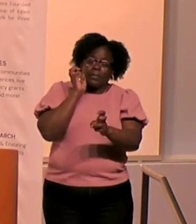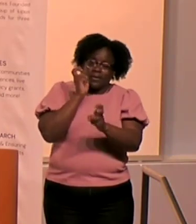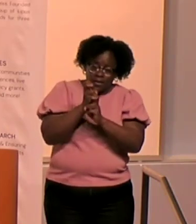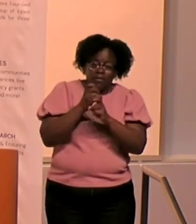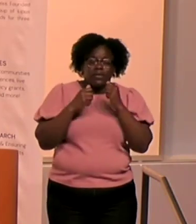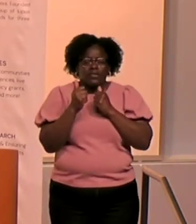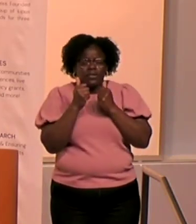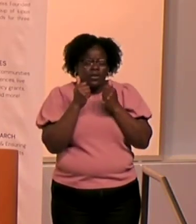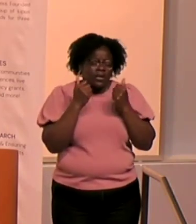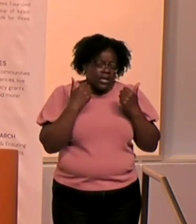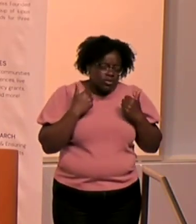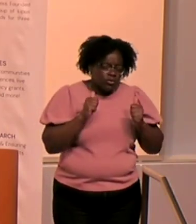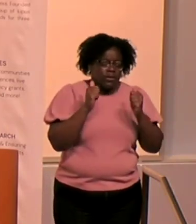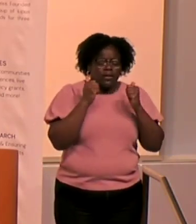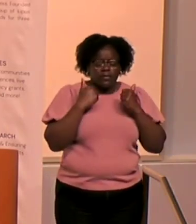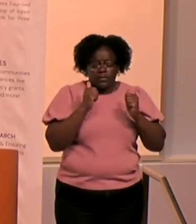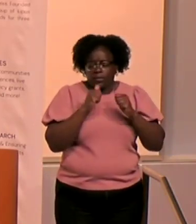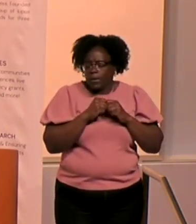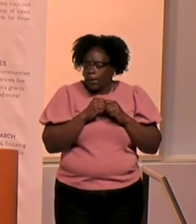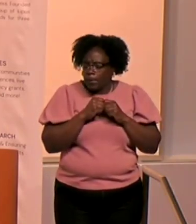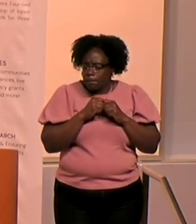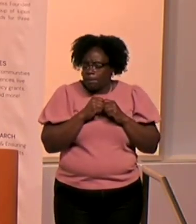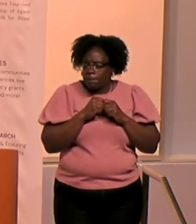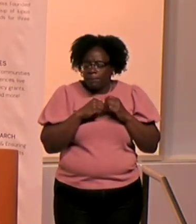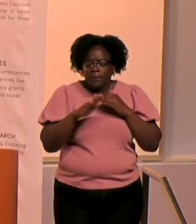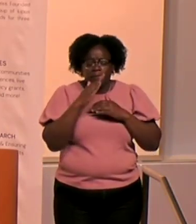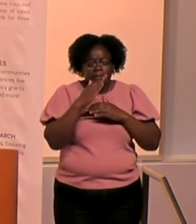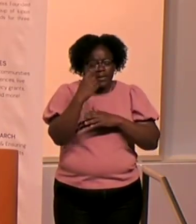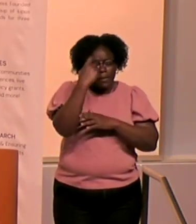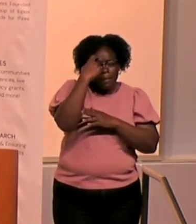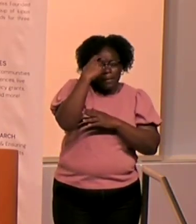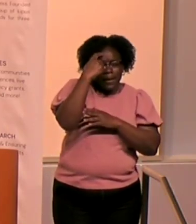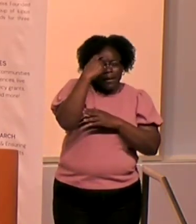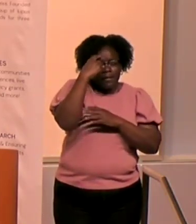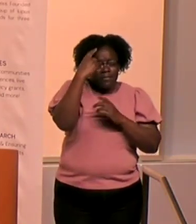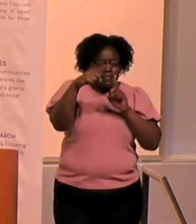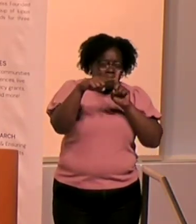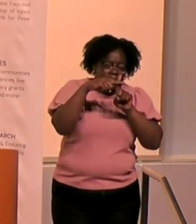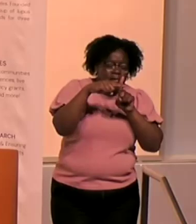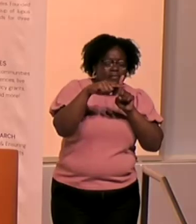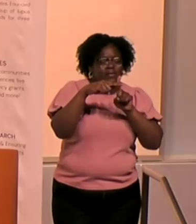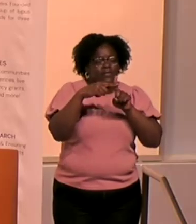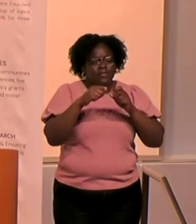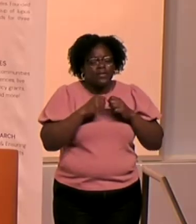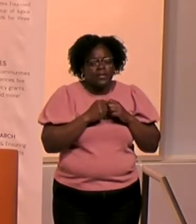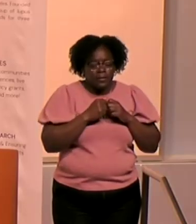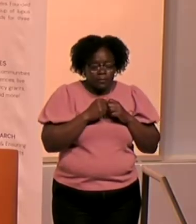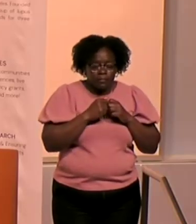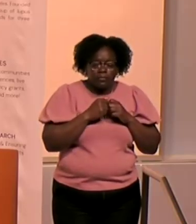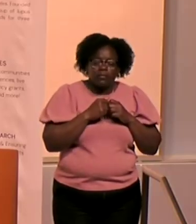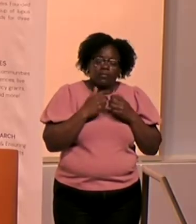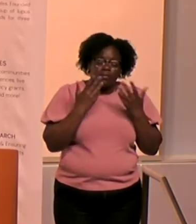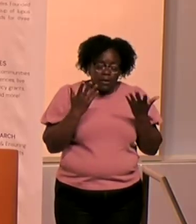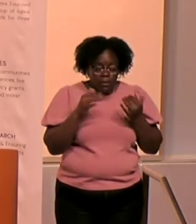best to like be in a good mental space before, and then really take time